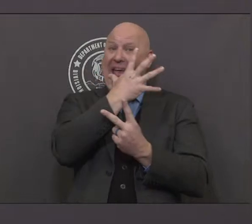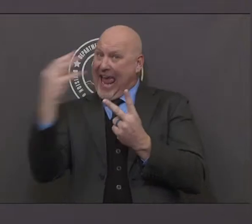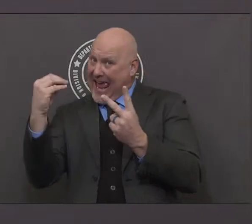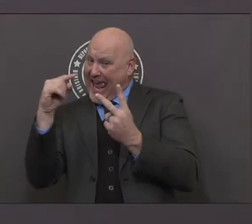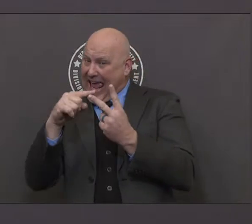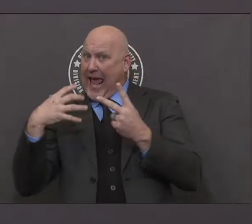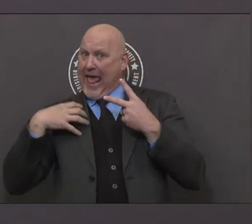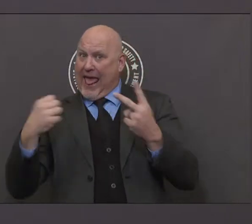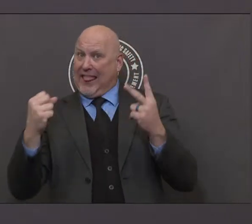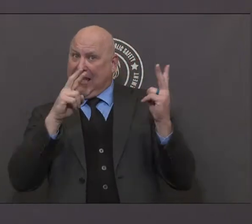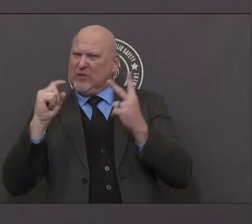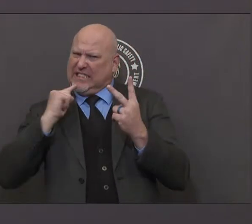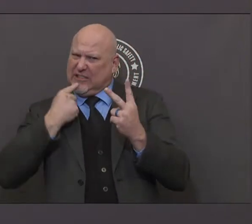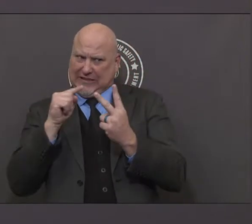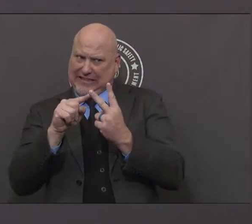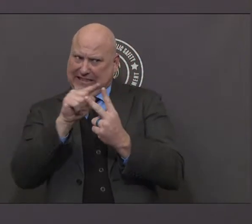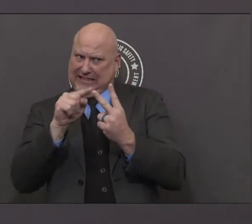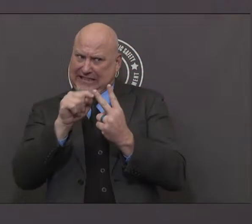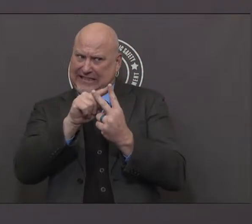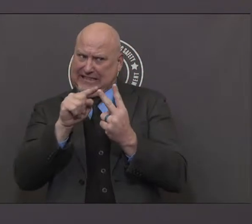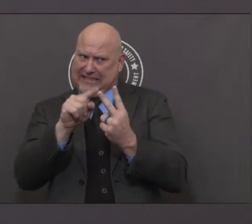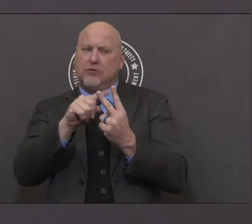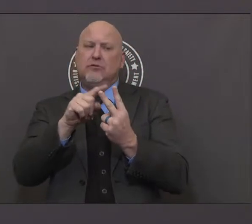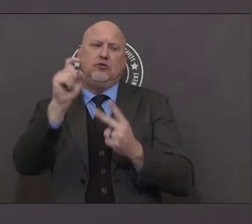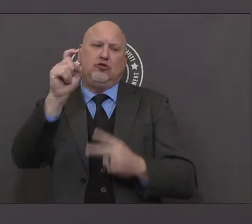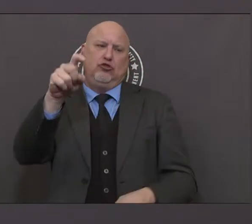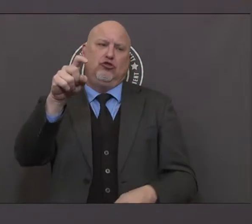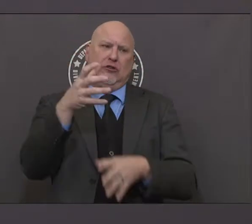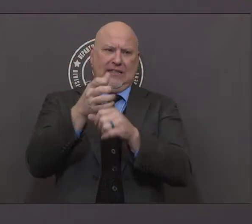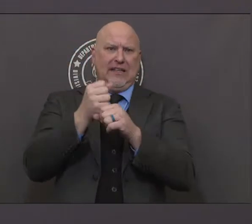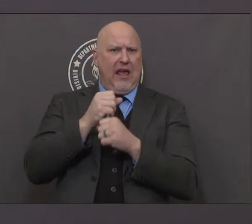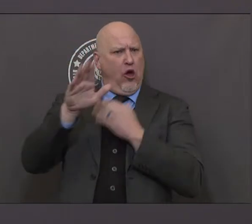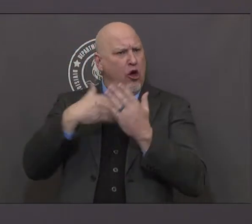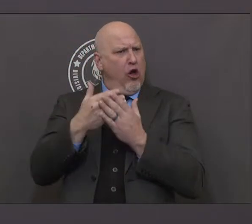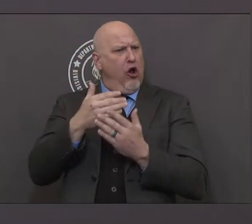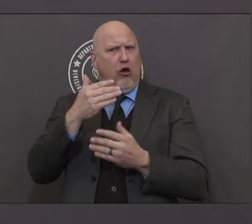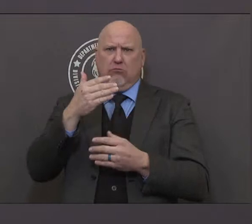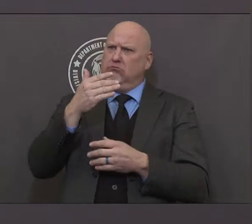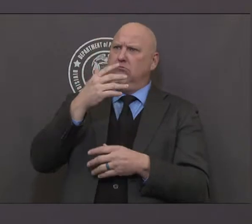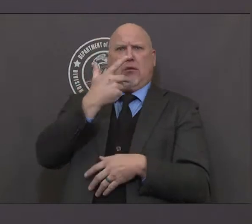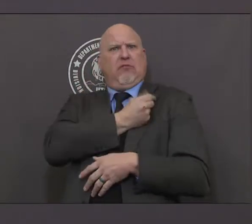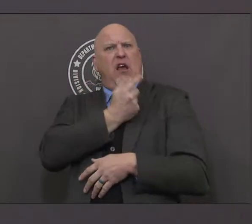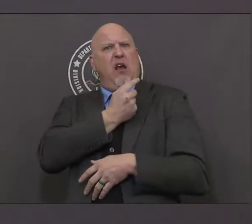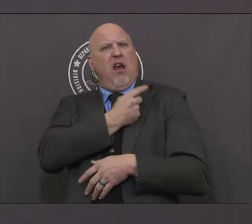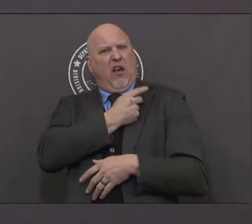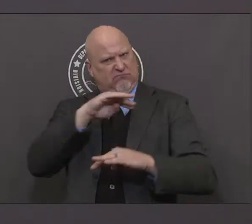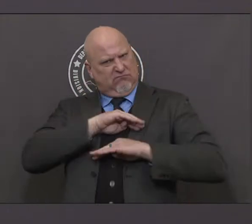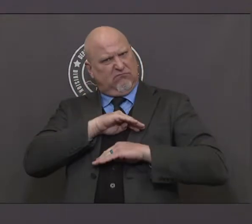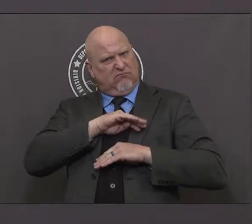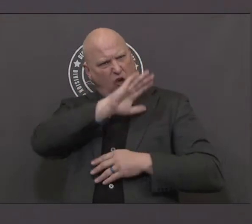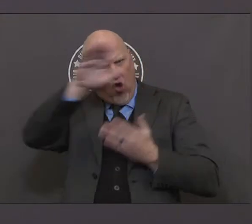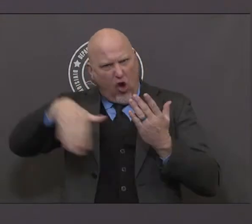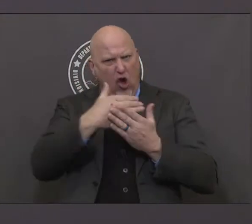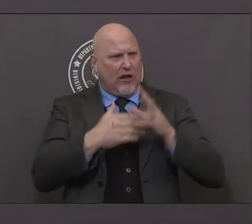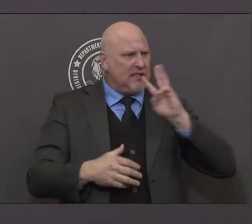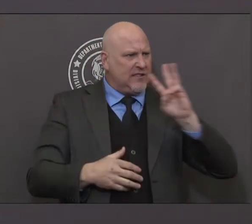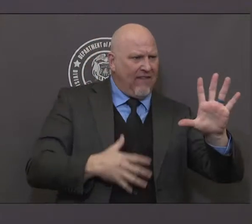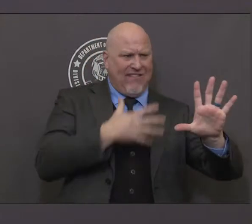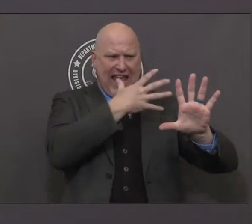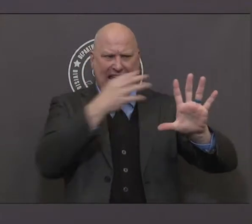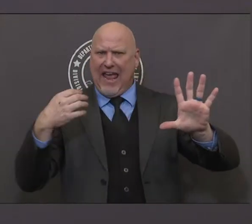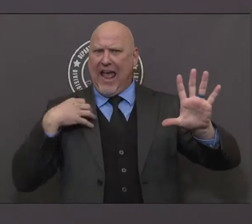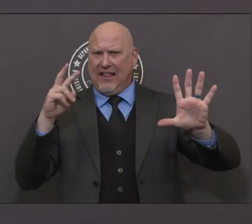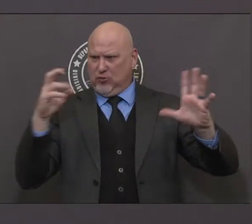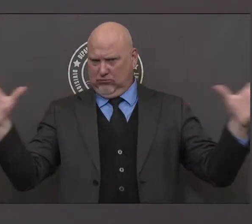should be able to get a vaccine at the rates we're looking at now. But let me go into these comorbidities. And I'm going to state